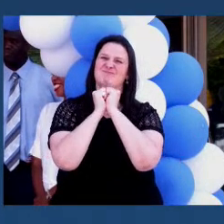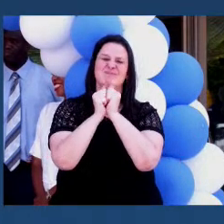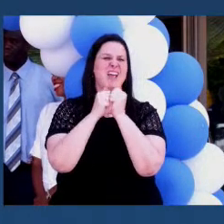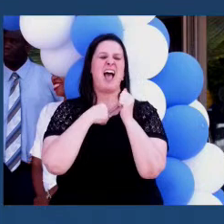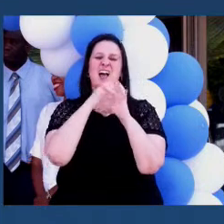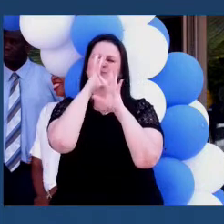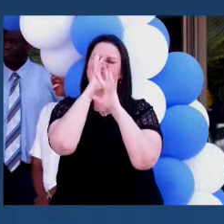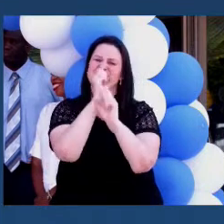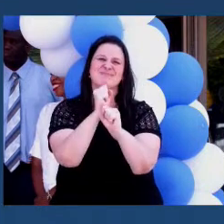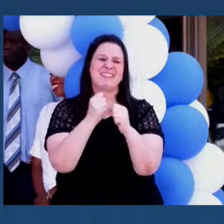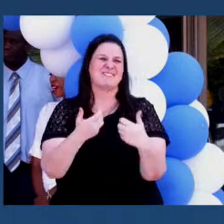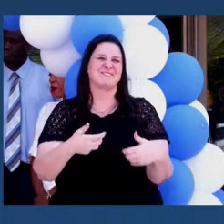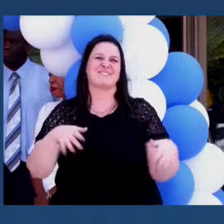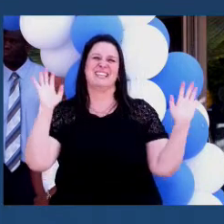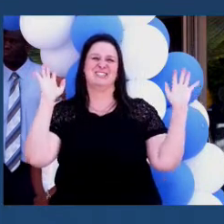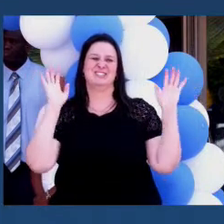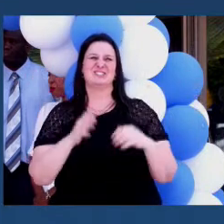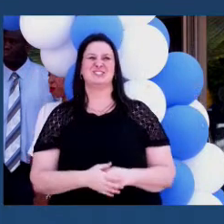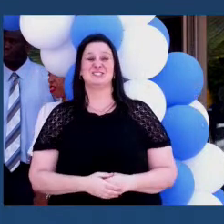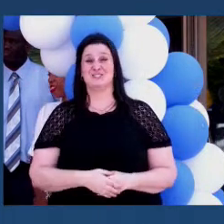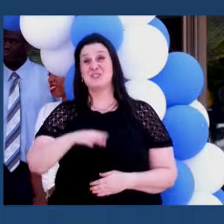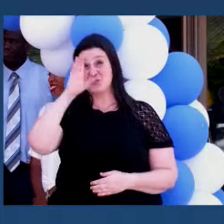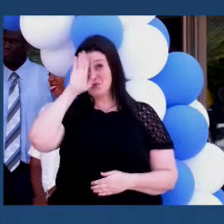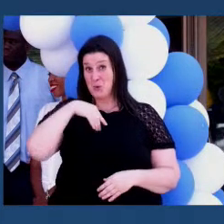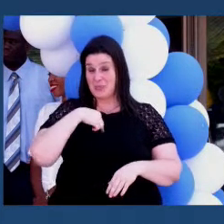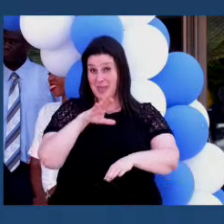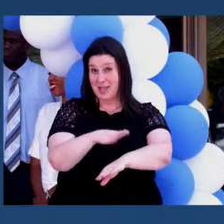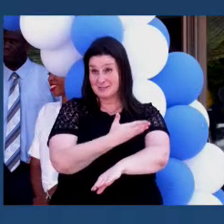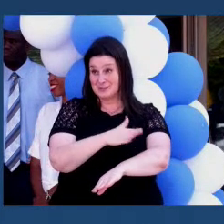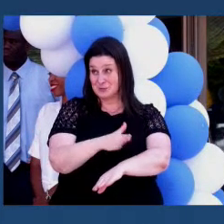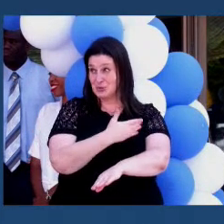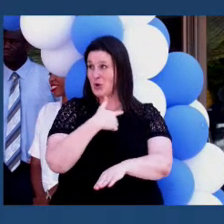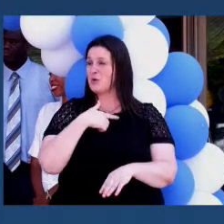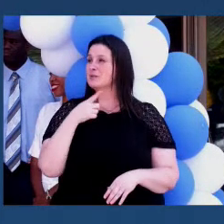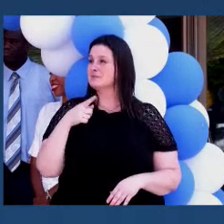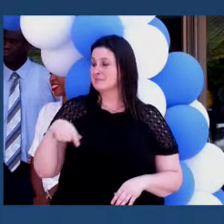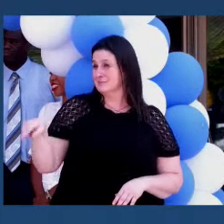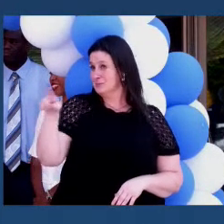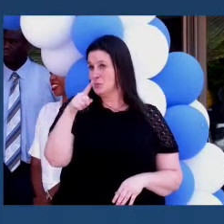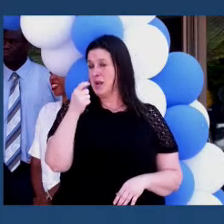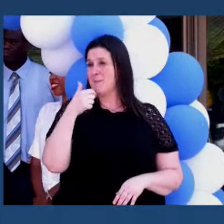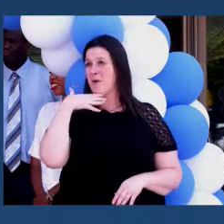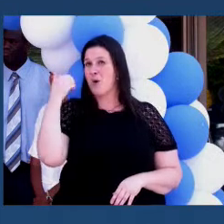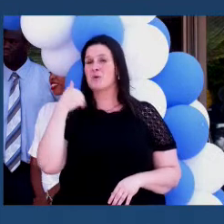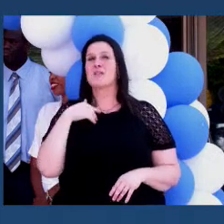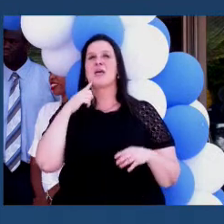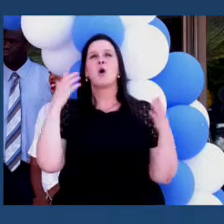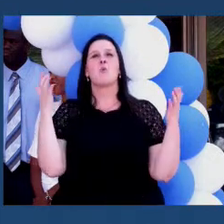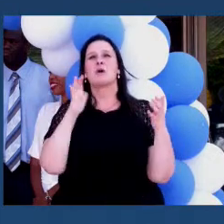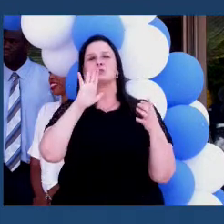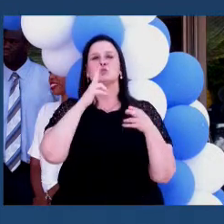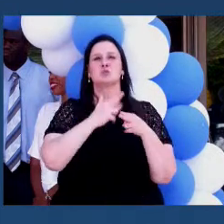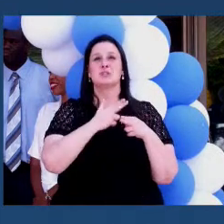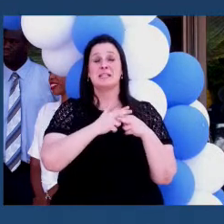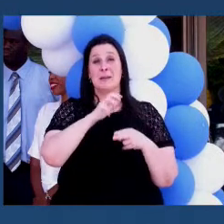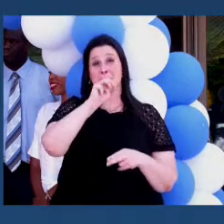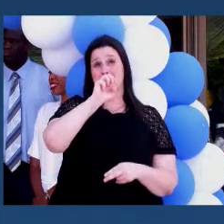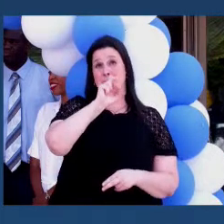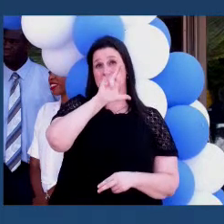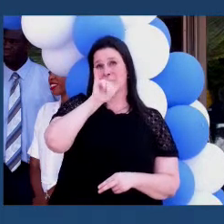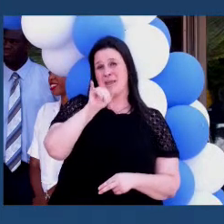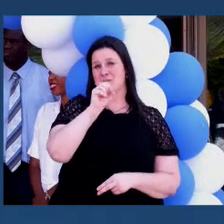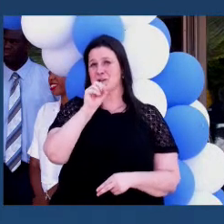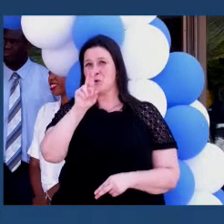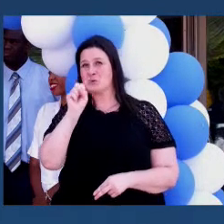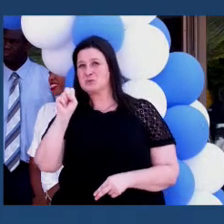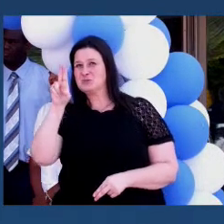hooked. You know that song, those of you with Little Gray. What's your name? Is it Mary or Sue?